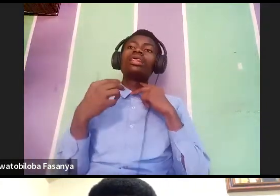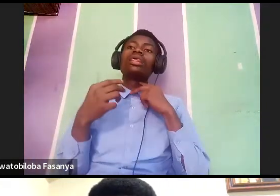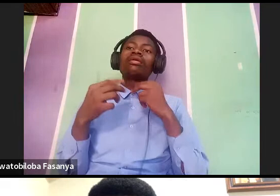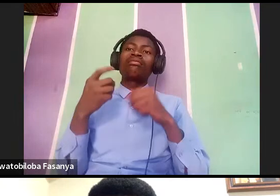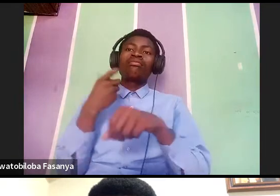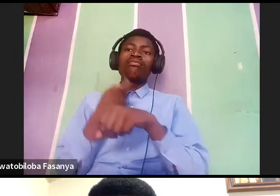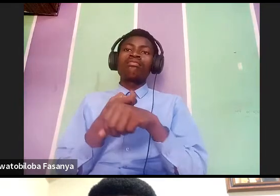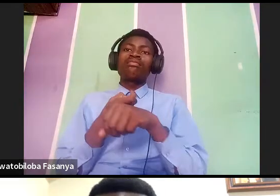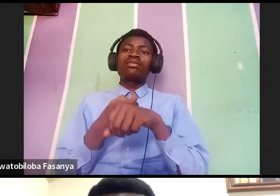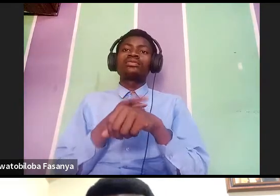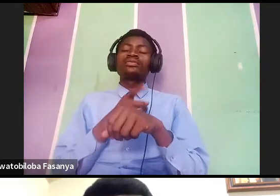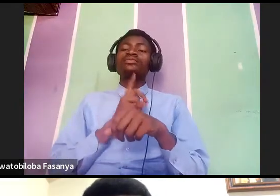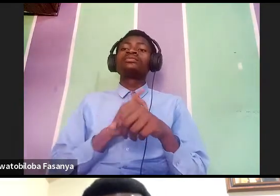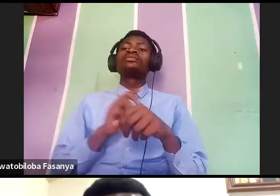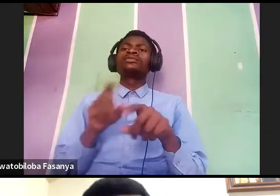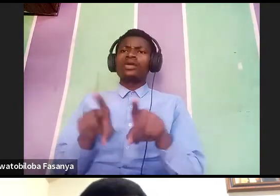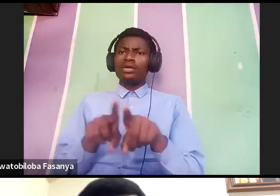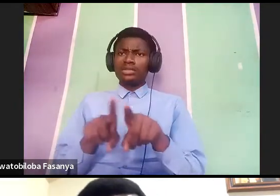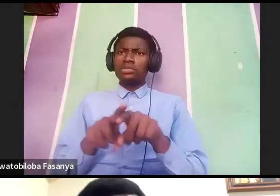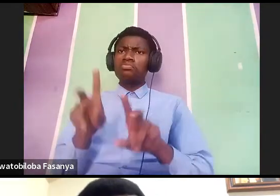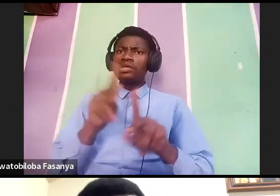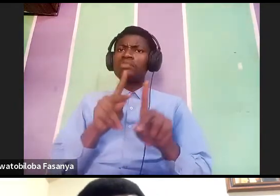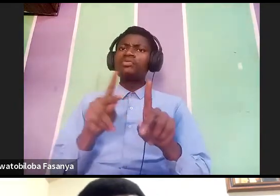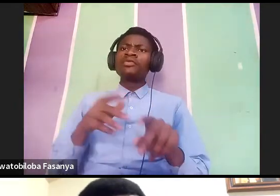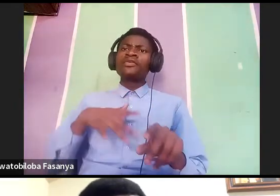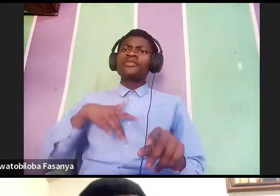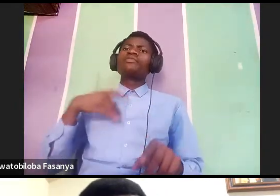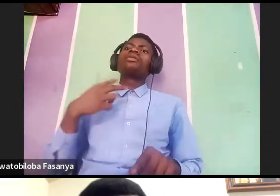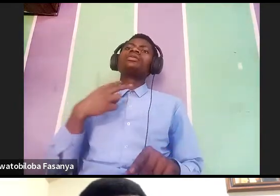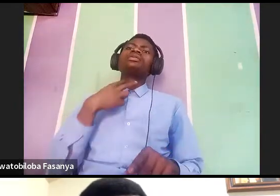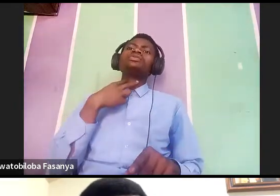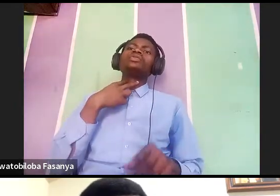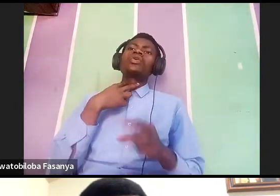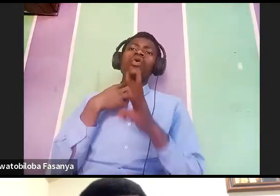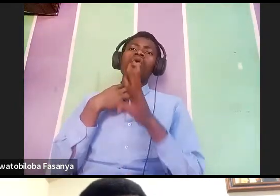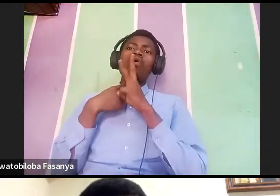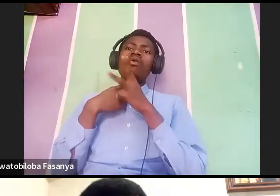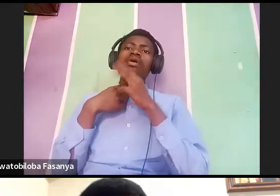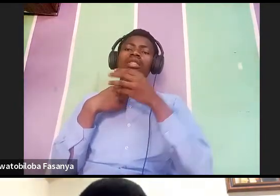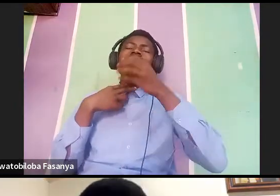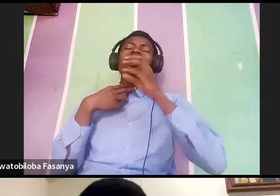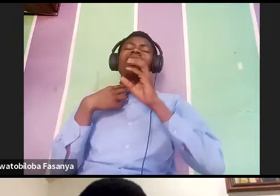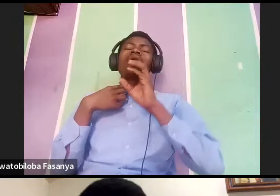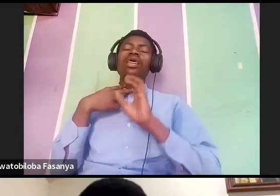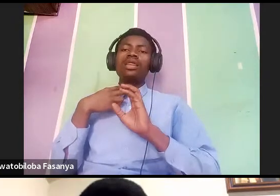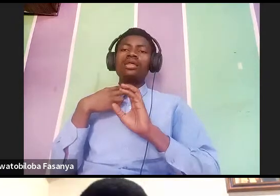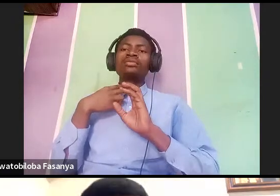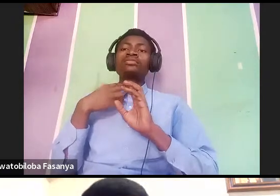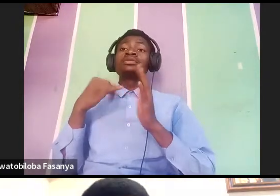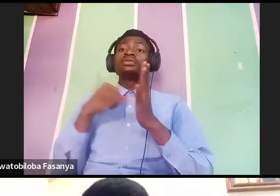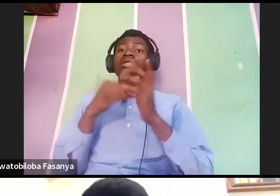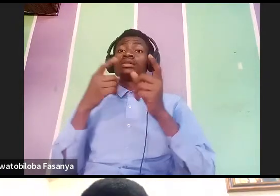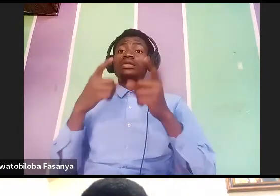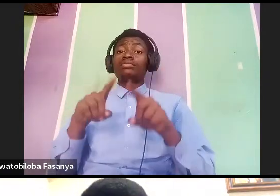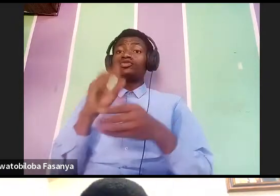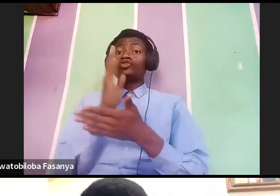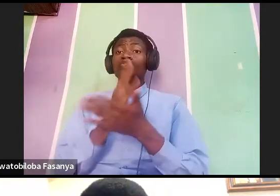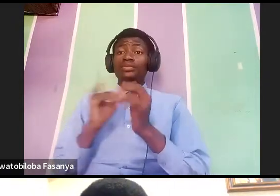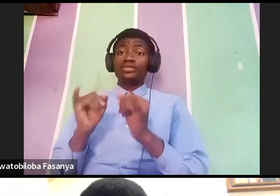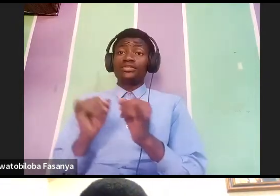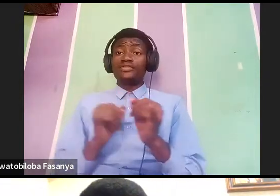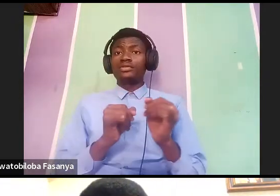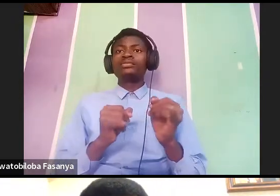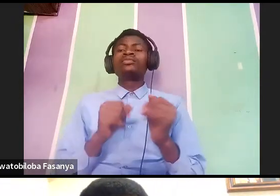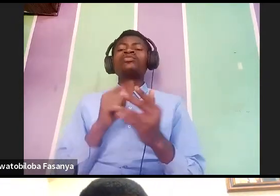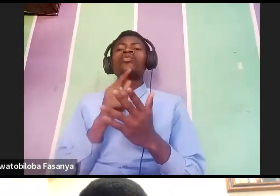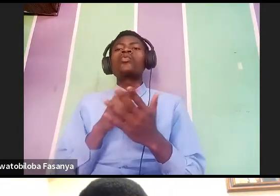as well, and it could turn south in some individuals. So what do you